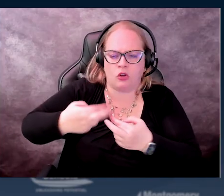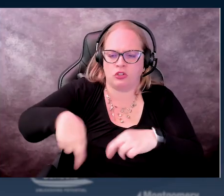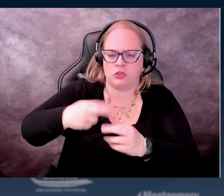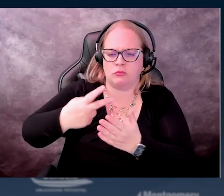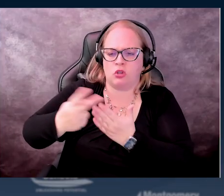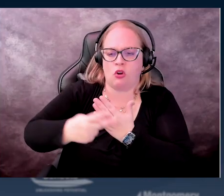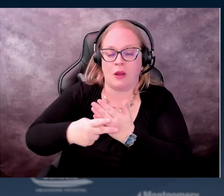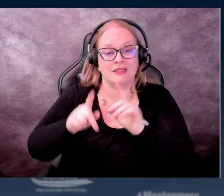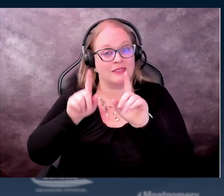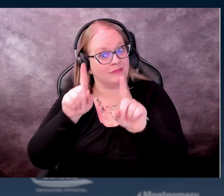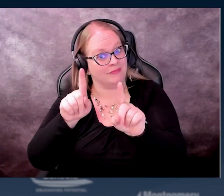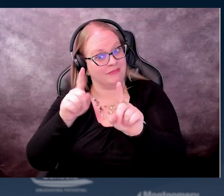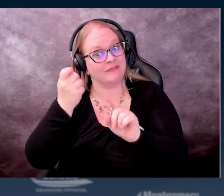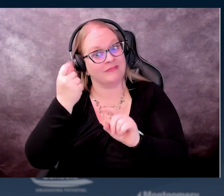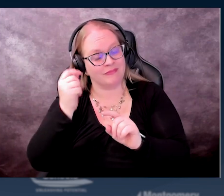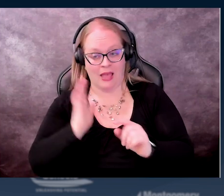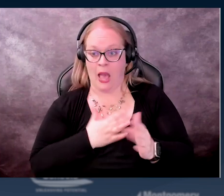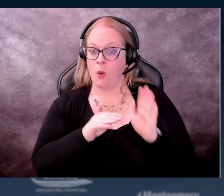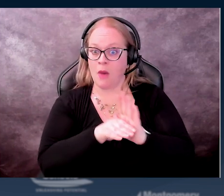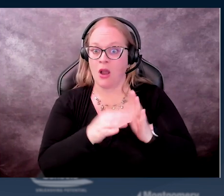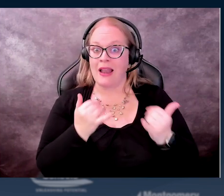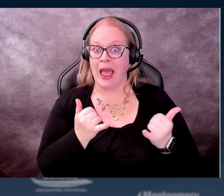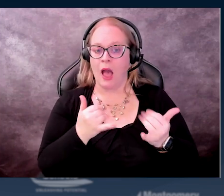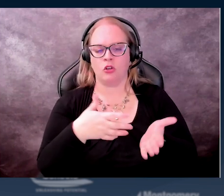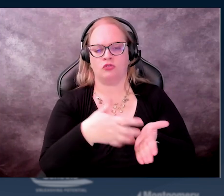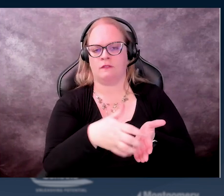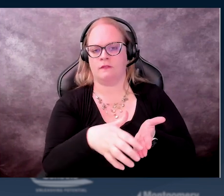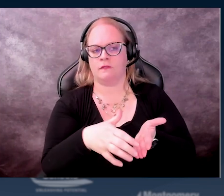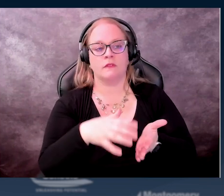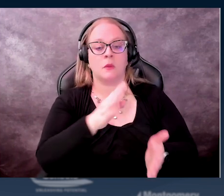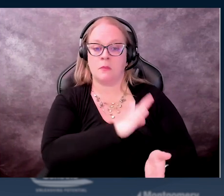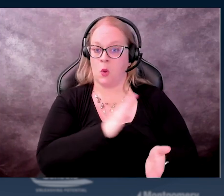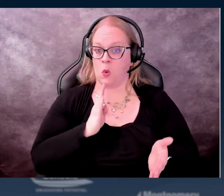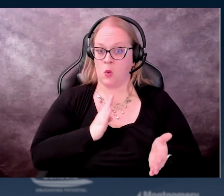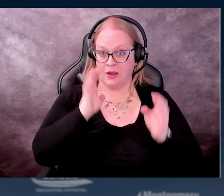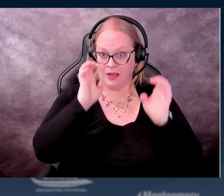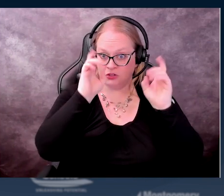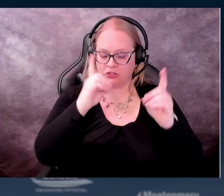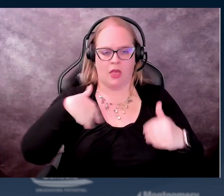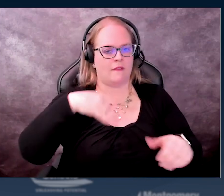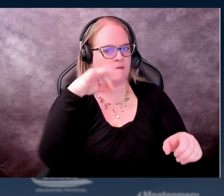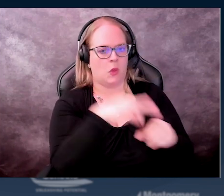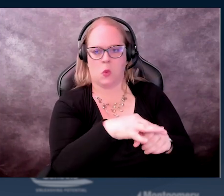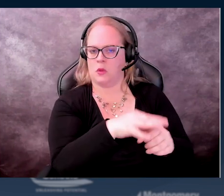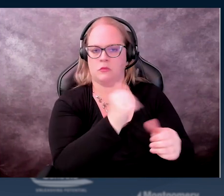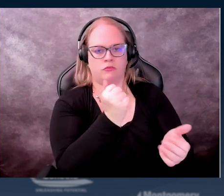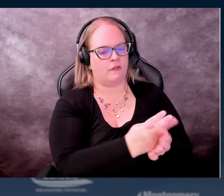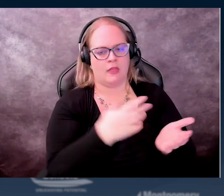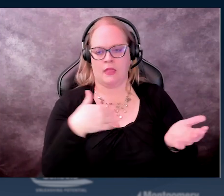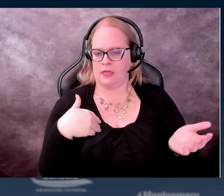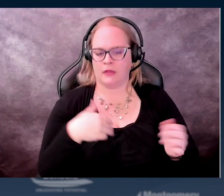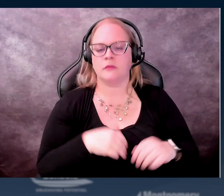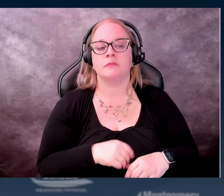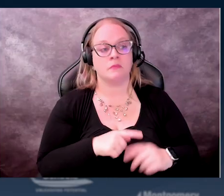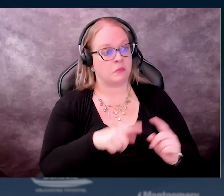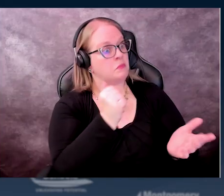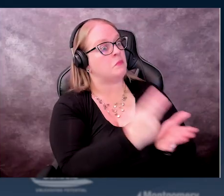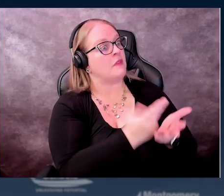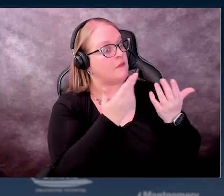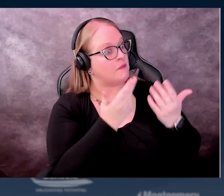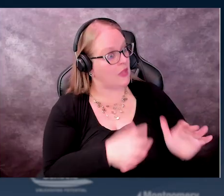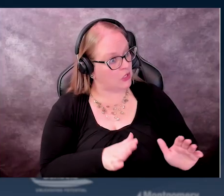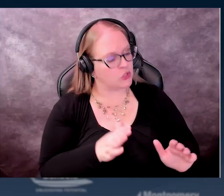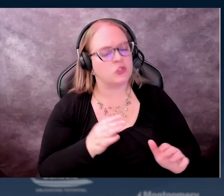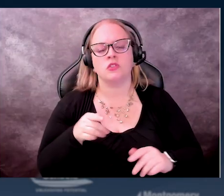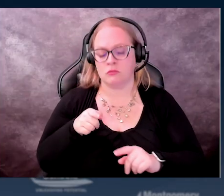model. And therefore, don't worry. While you're in 8th grade, we will send you some information to start with this,